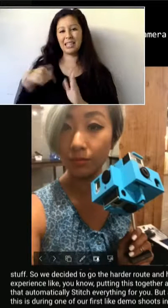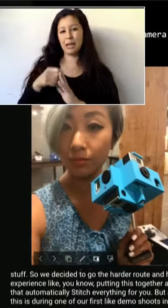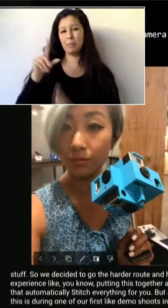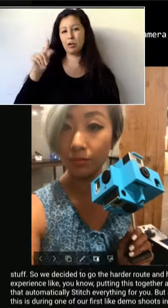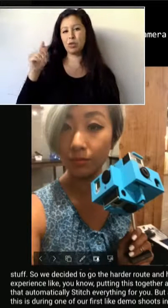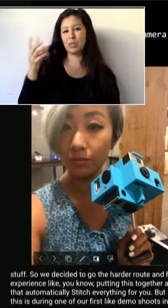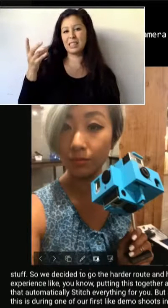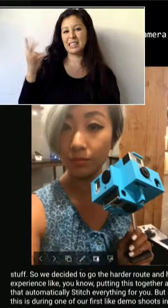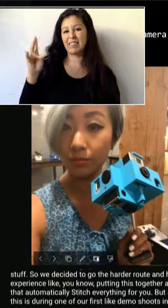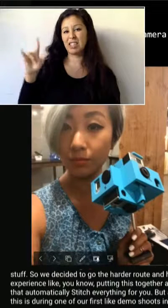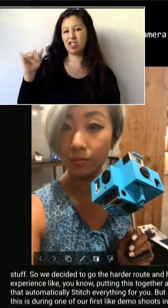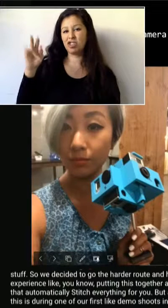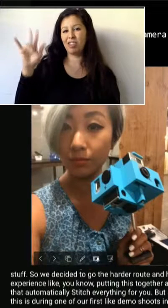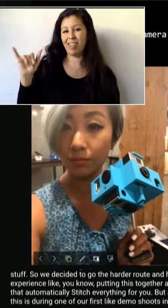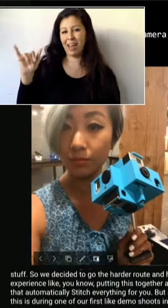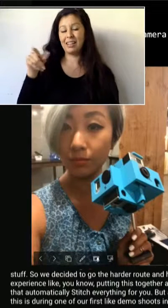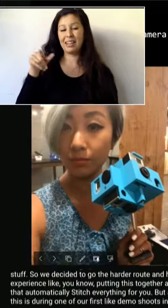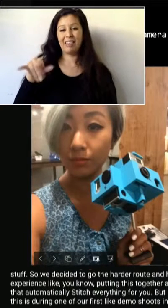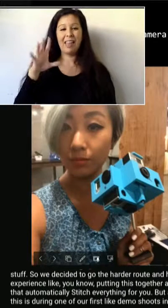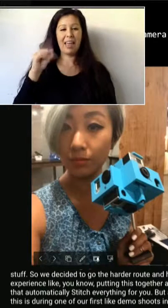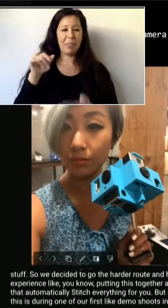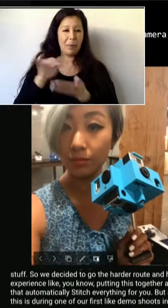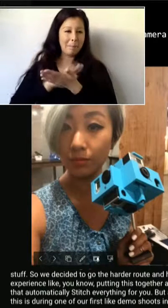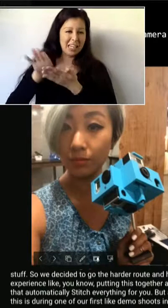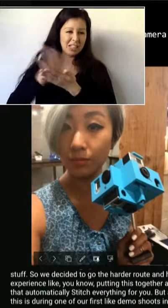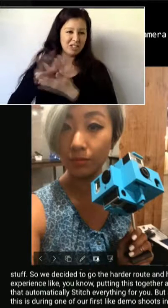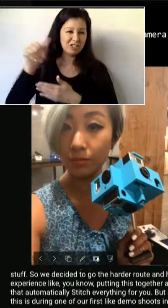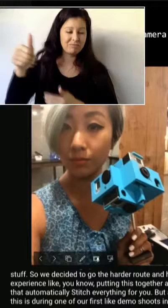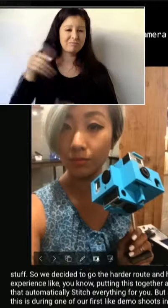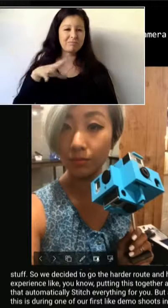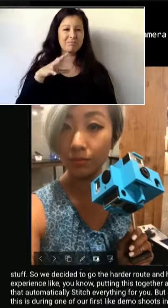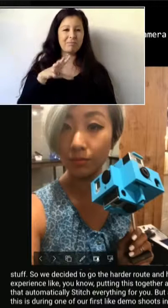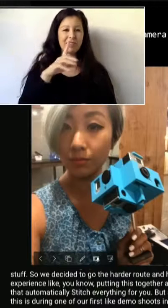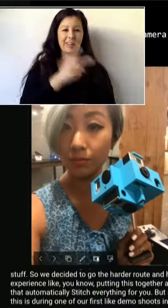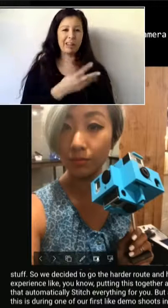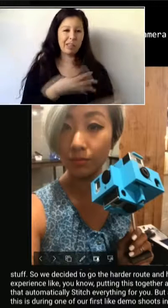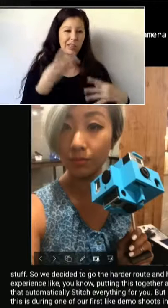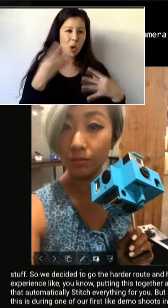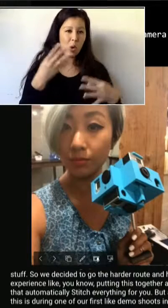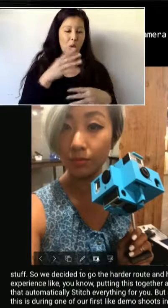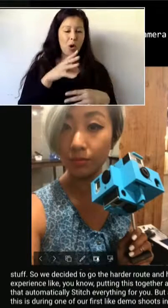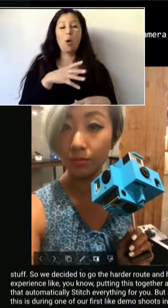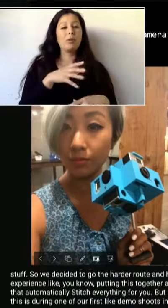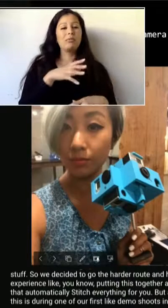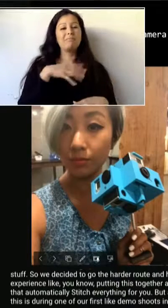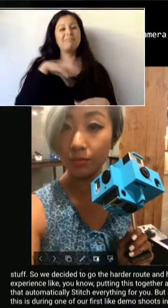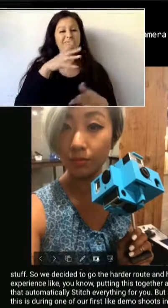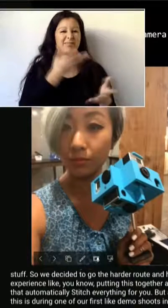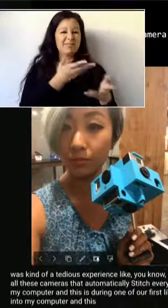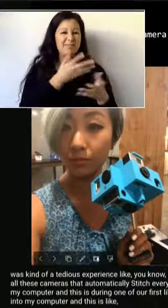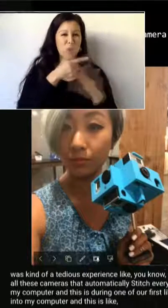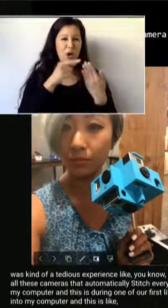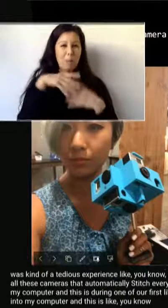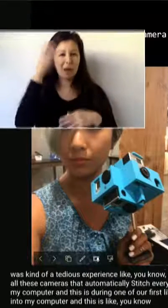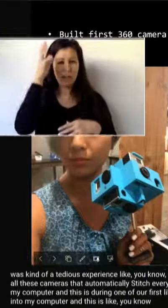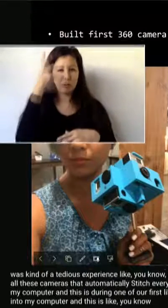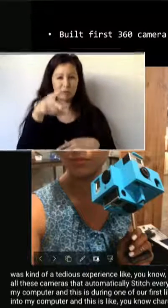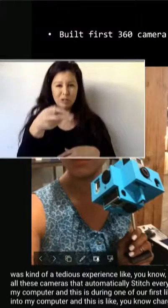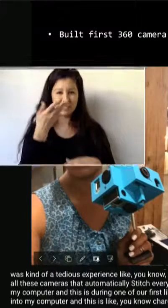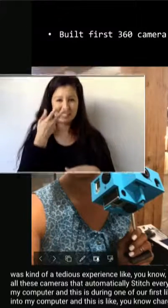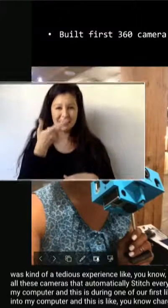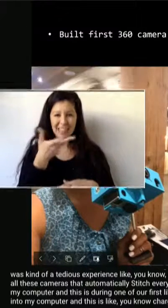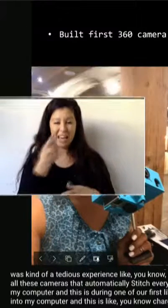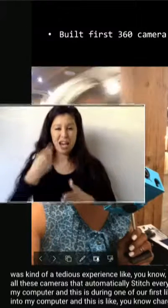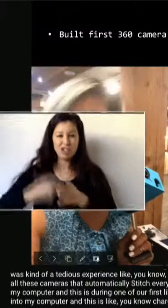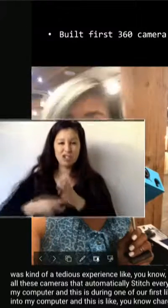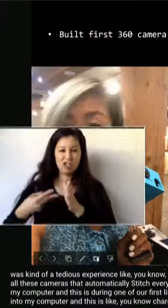July 2017. This is at the beach, you know, just loading all of the stuff into my computer. And this is like, you know, charging the 6 cameras.